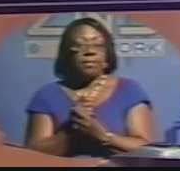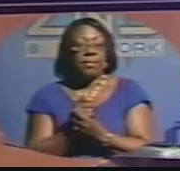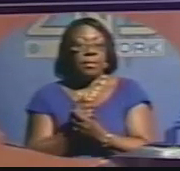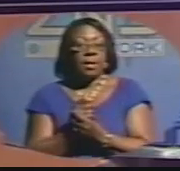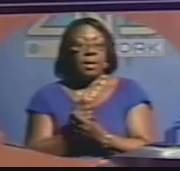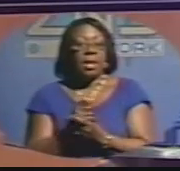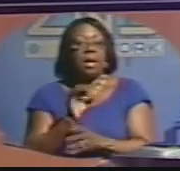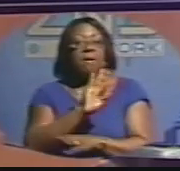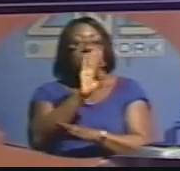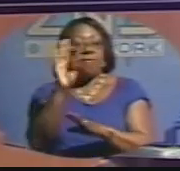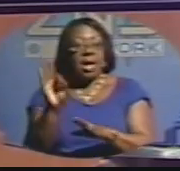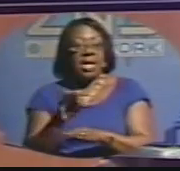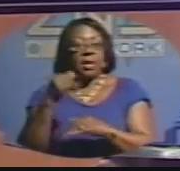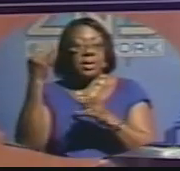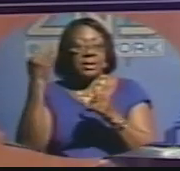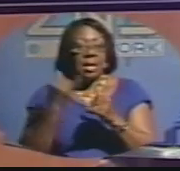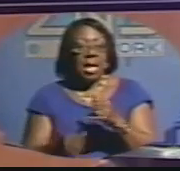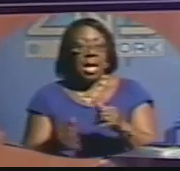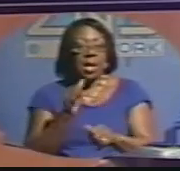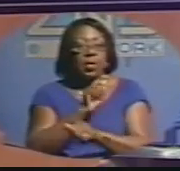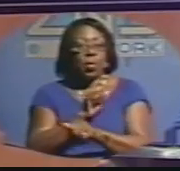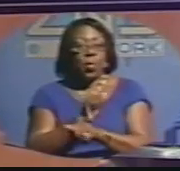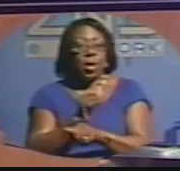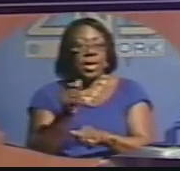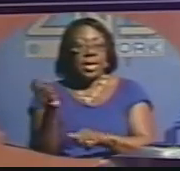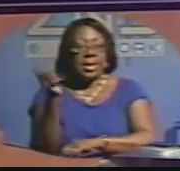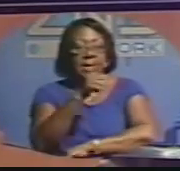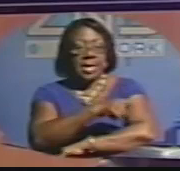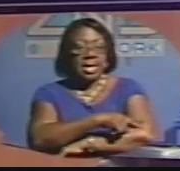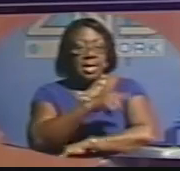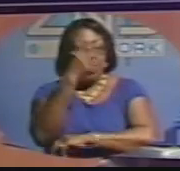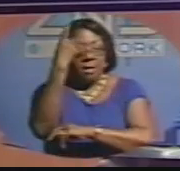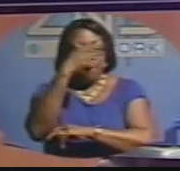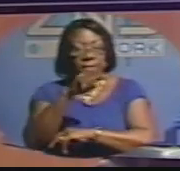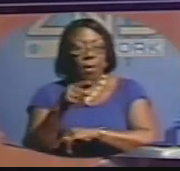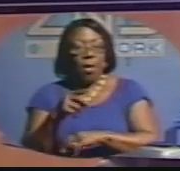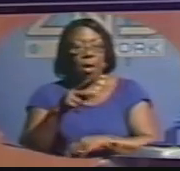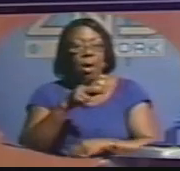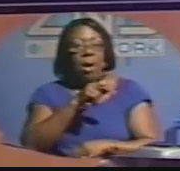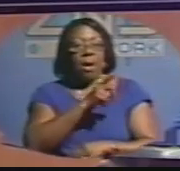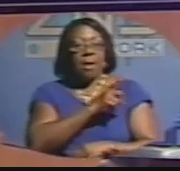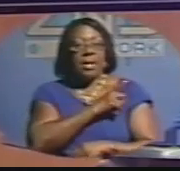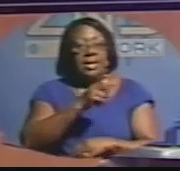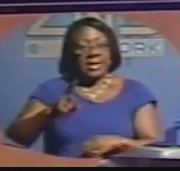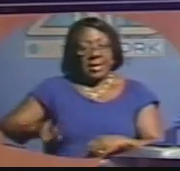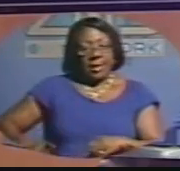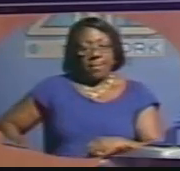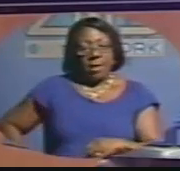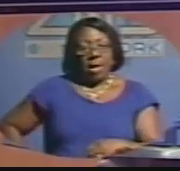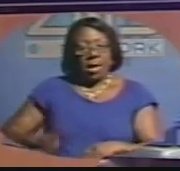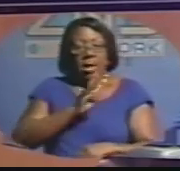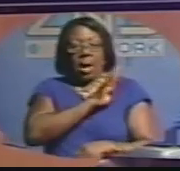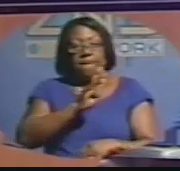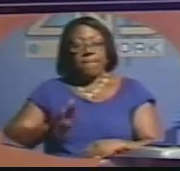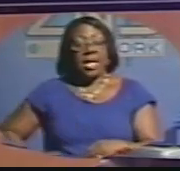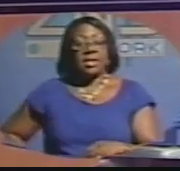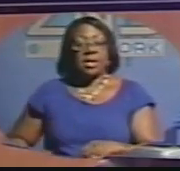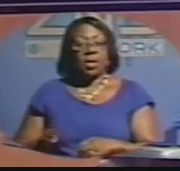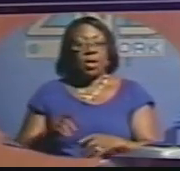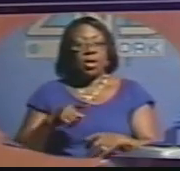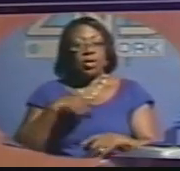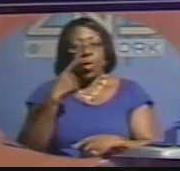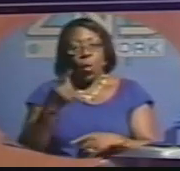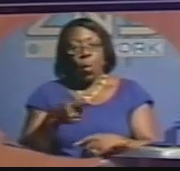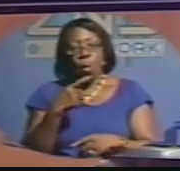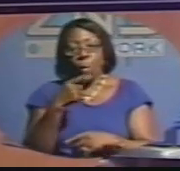Friday was the last working day for heads of missions, that's ambassadors and high commissioners under the former Free National Movement